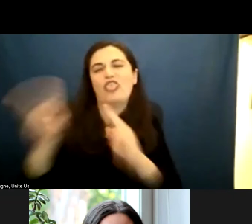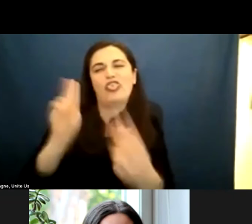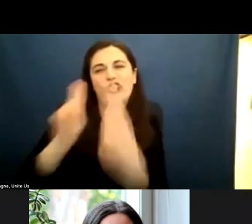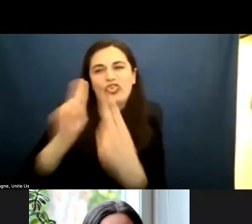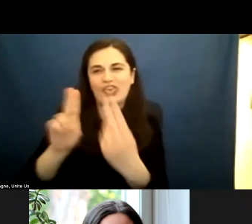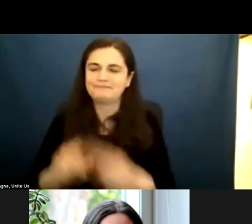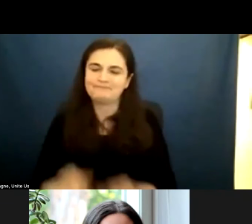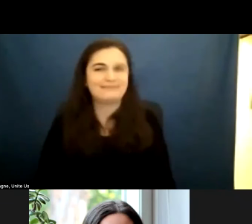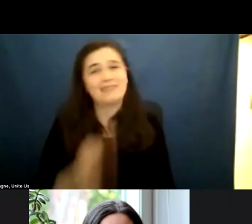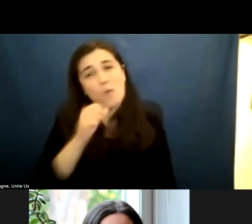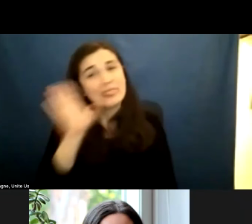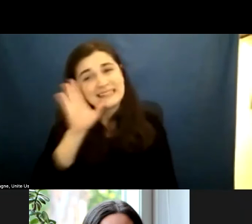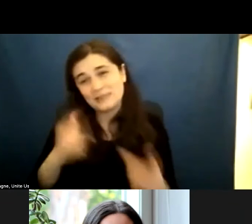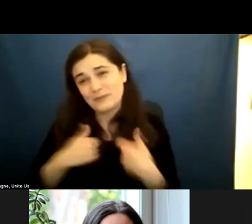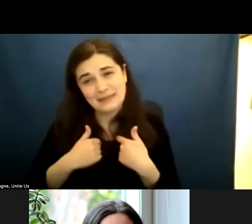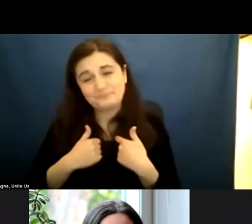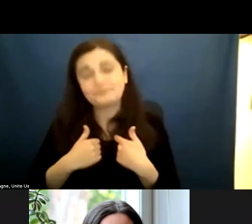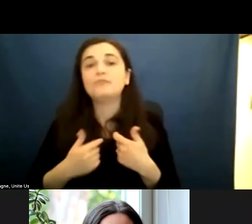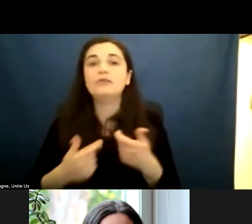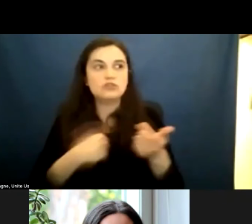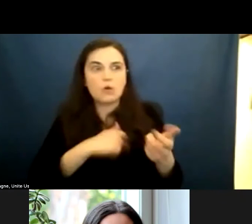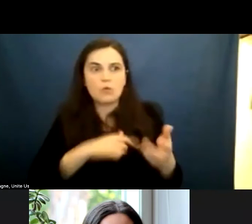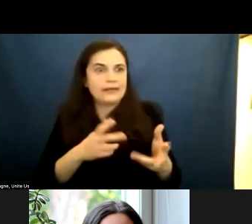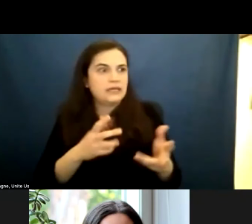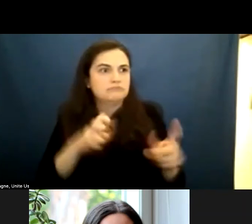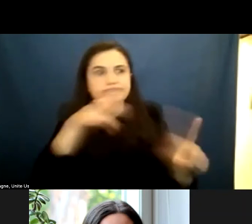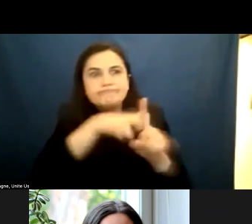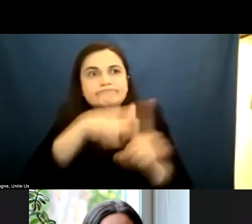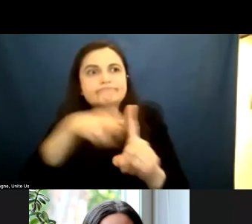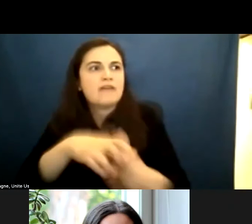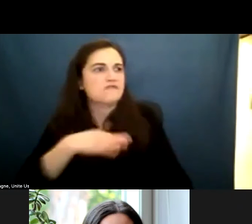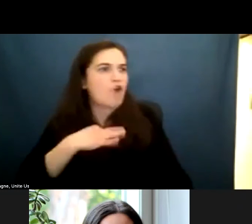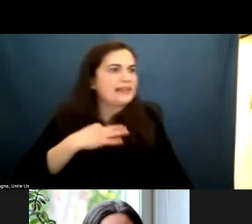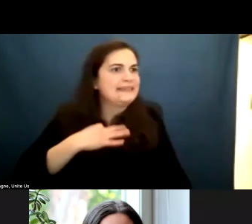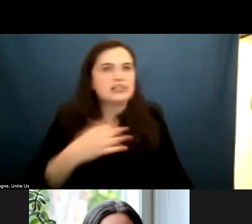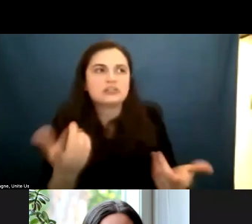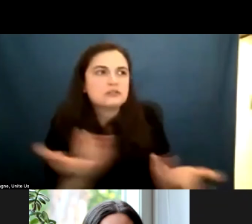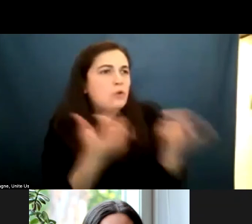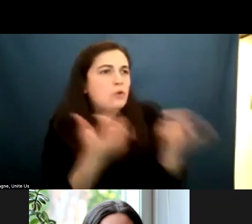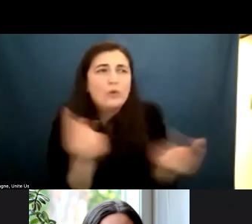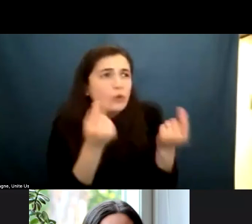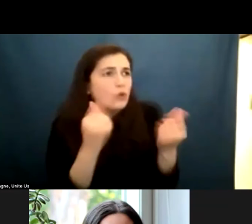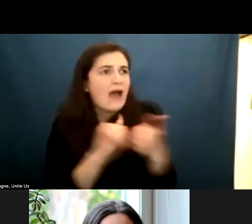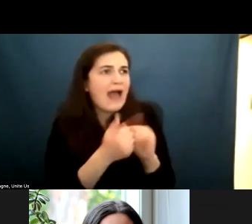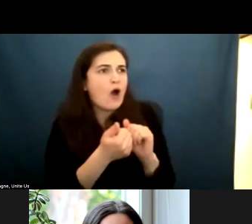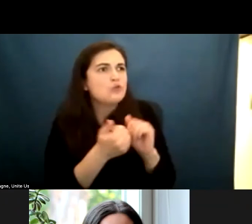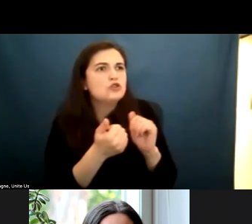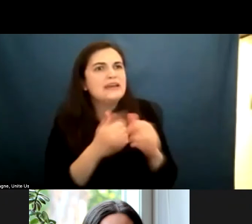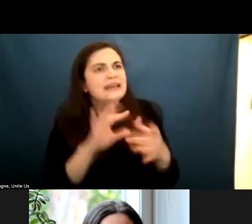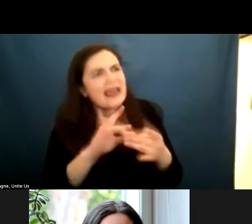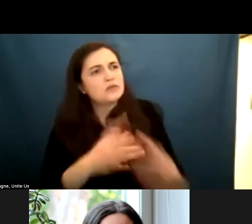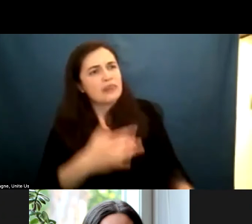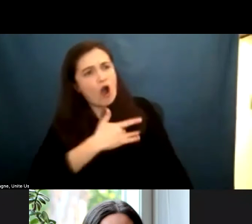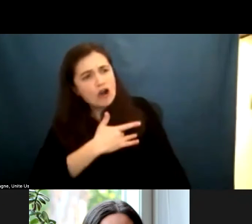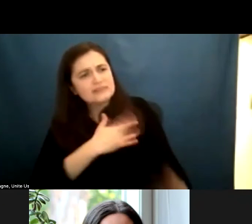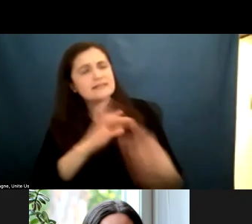work to educate our volunteers and say, this isn't it. This isn't how you win hearts and minds. What you need to be doing is